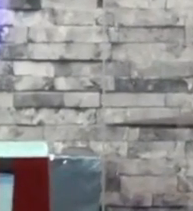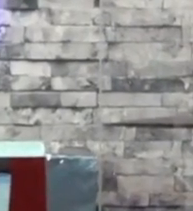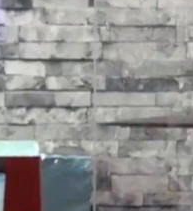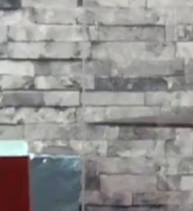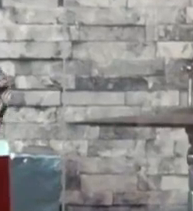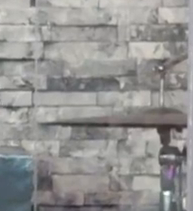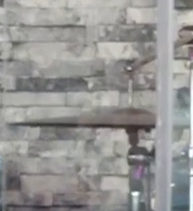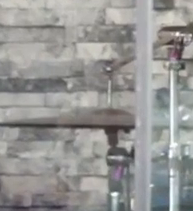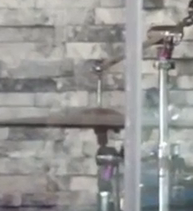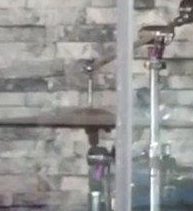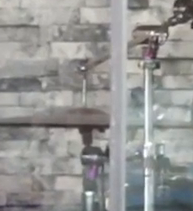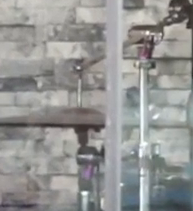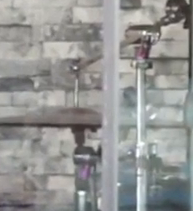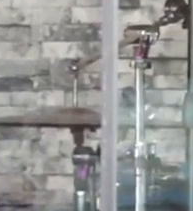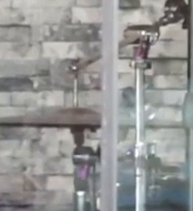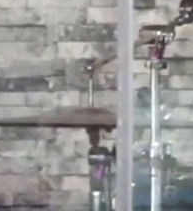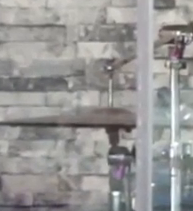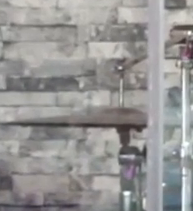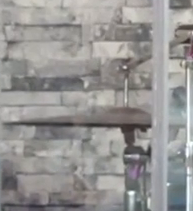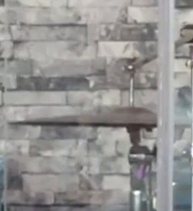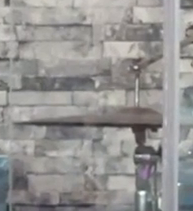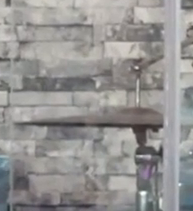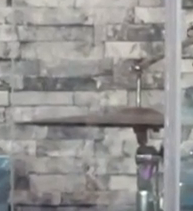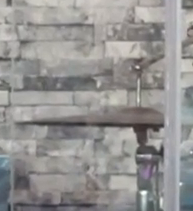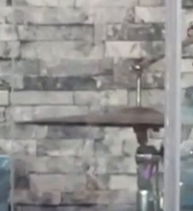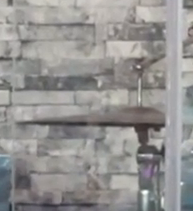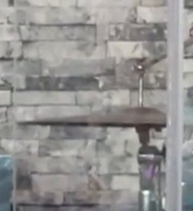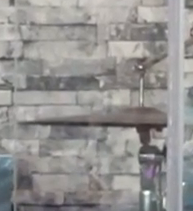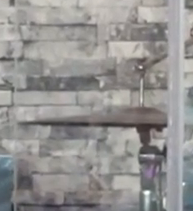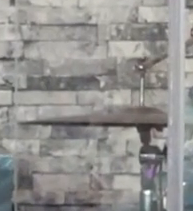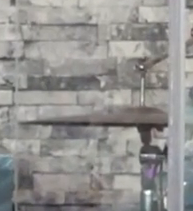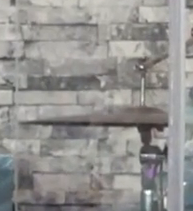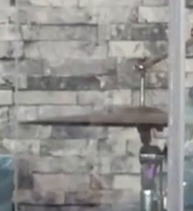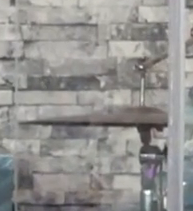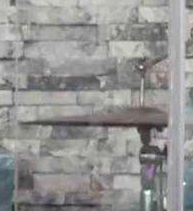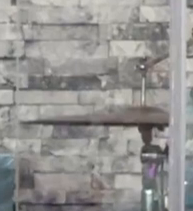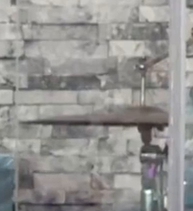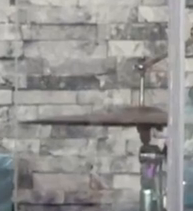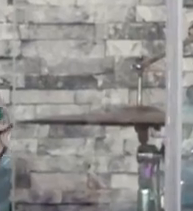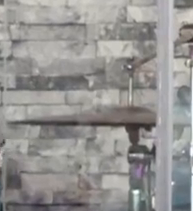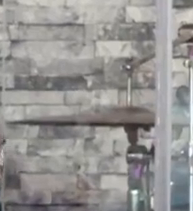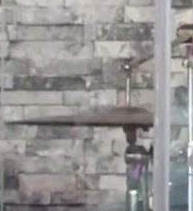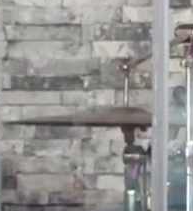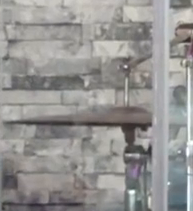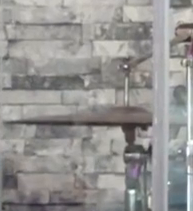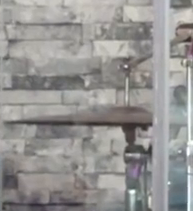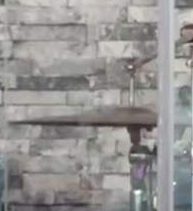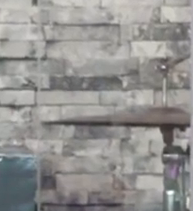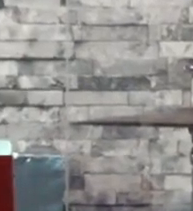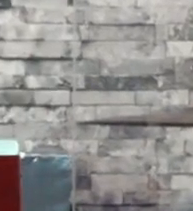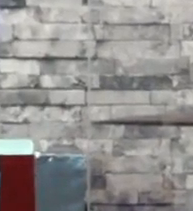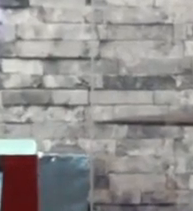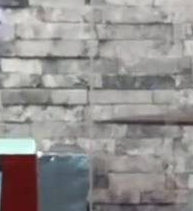prophet to Messiah. Alafu anatoka kwa nabii, anaenda kwa Mesia. Bwana Yesu asifiwe. Amen. Now the Bible says that Jesus was